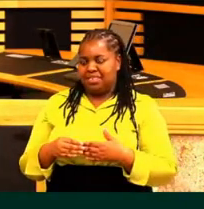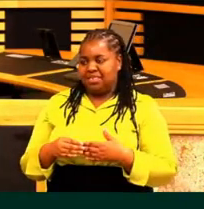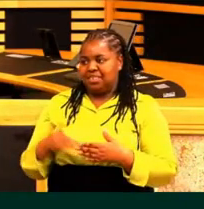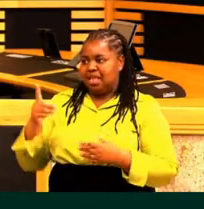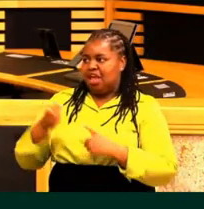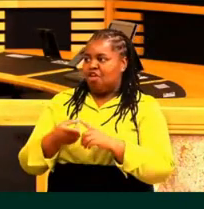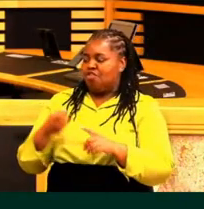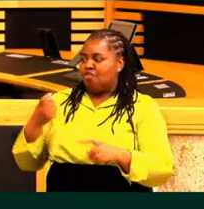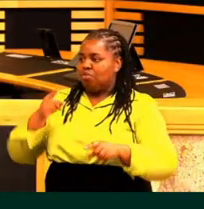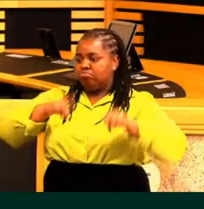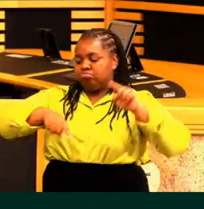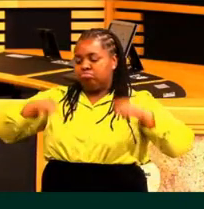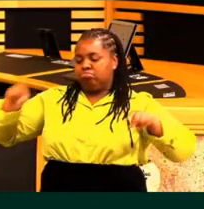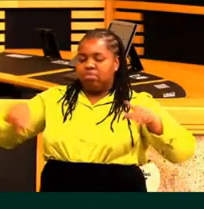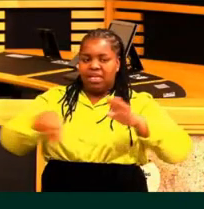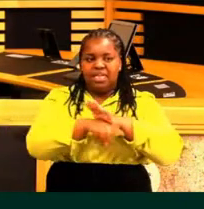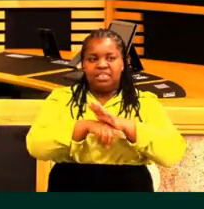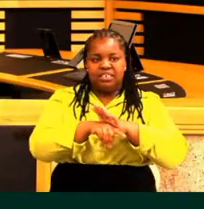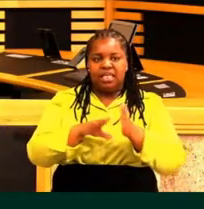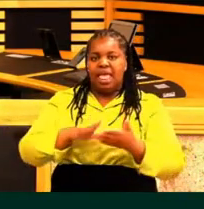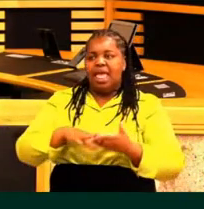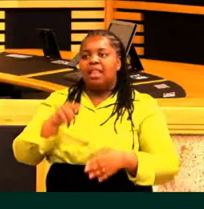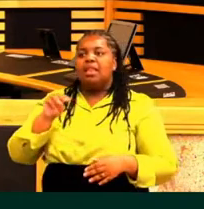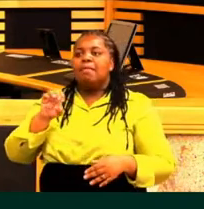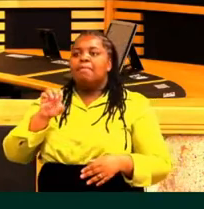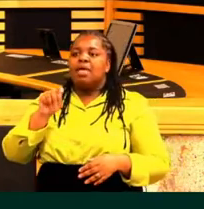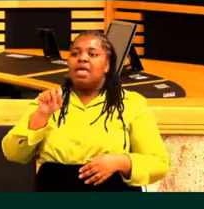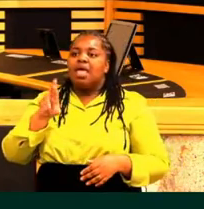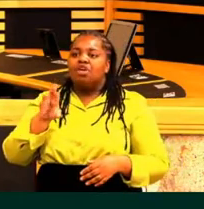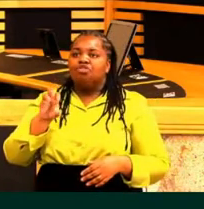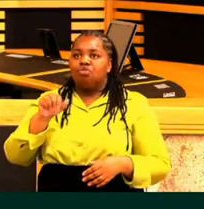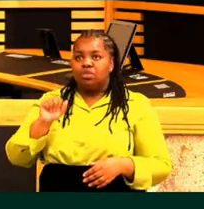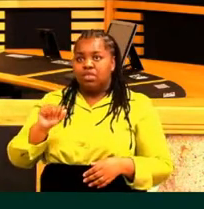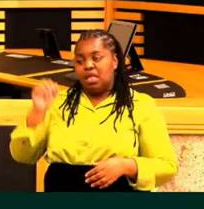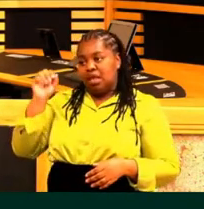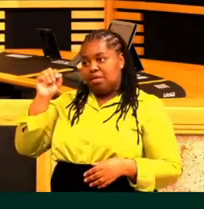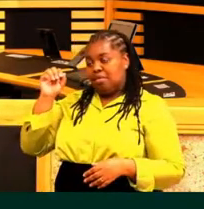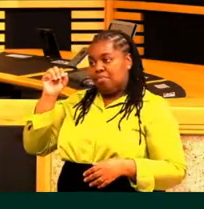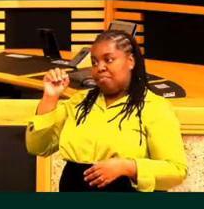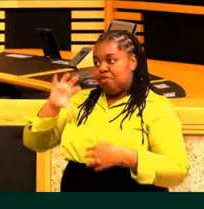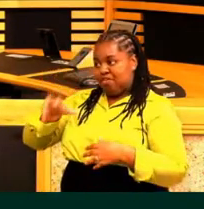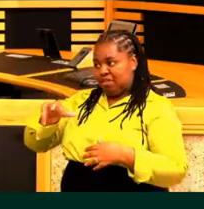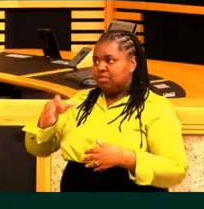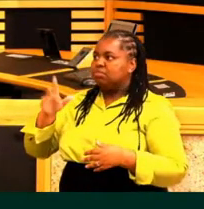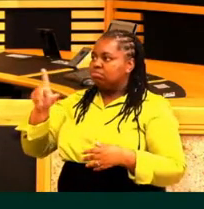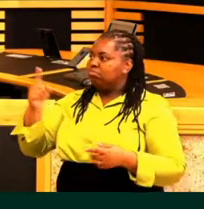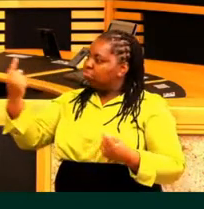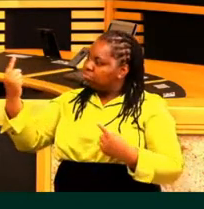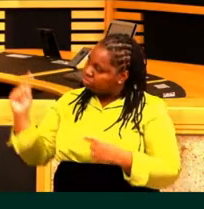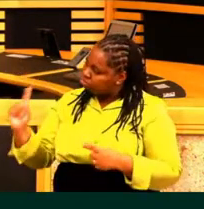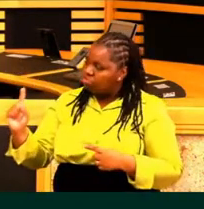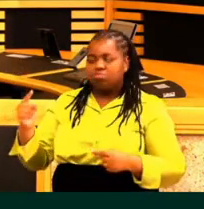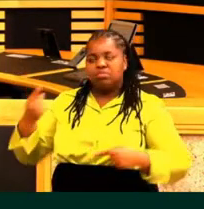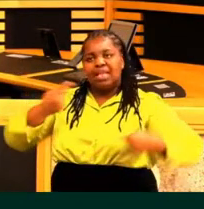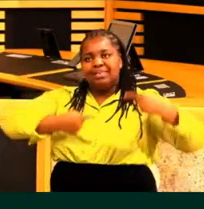from the various districts and metros of our province to commence with the debate kindly be reminded